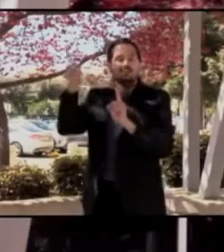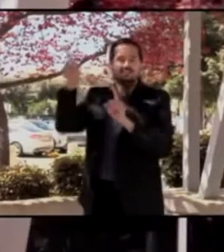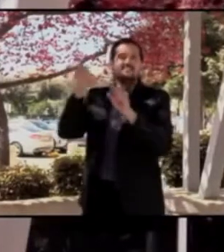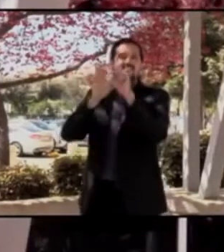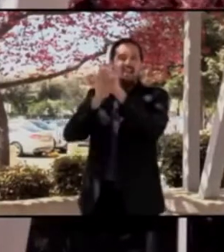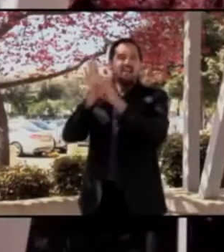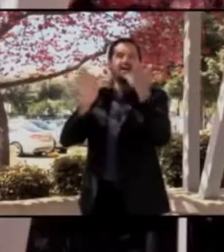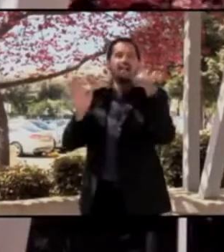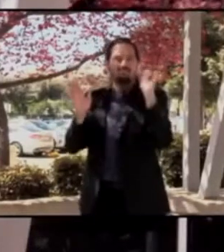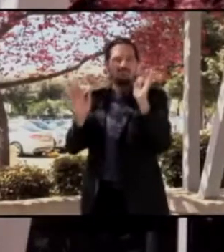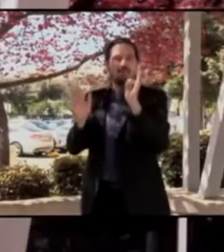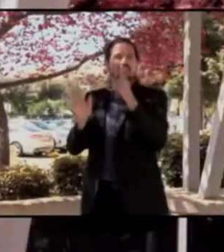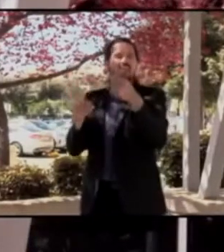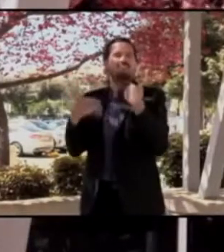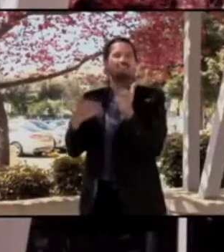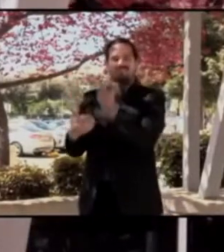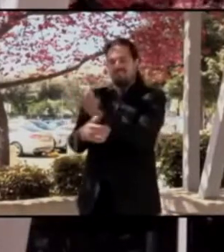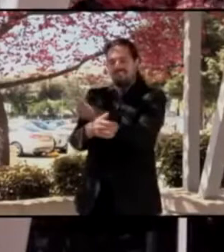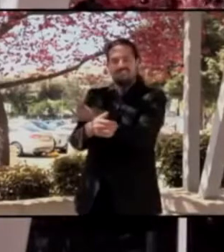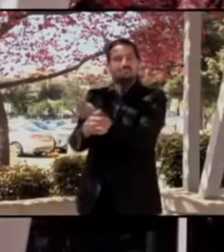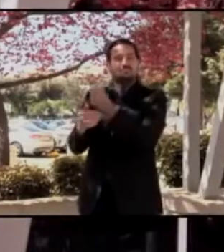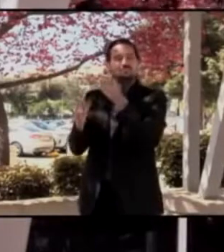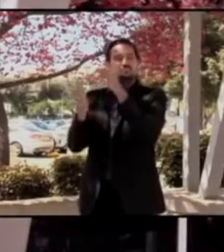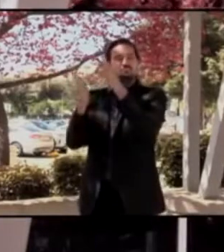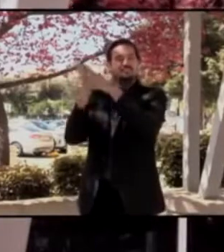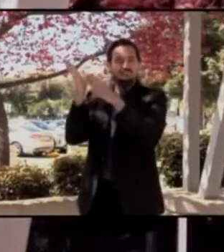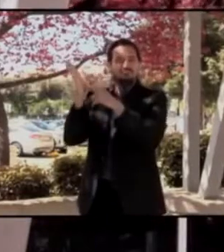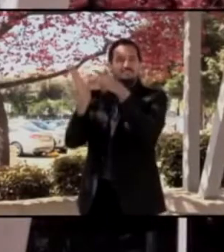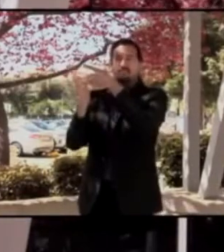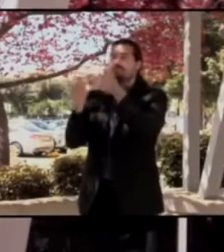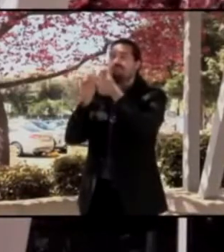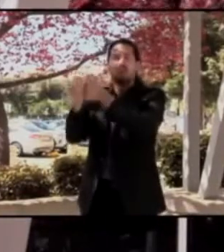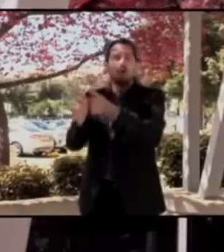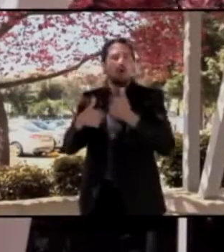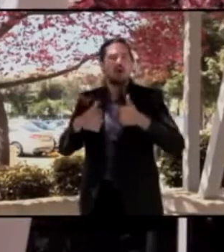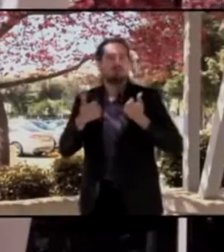pulled from there by where people live.